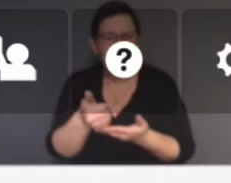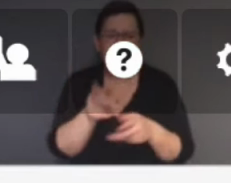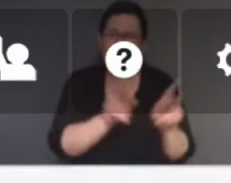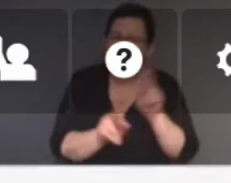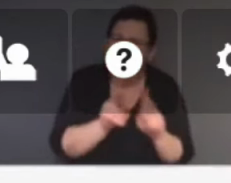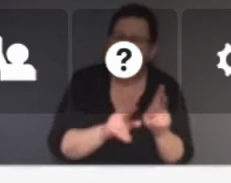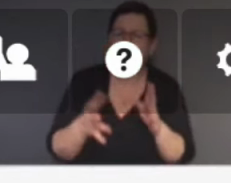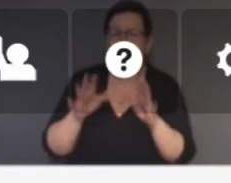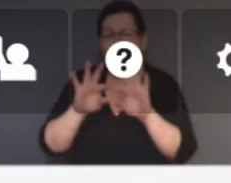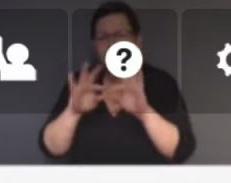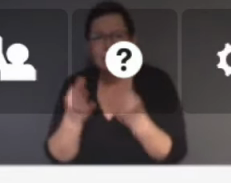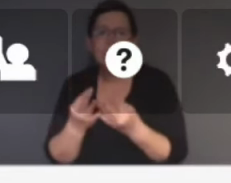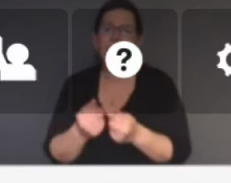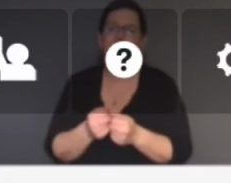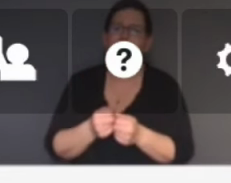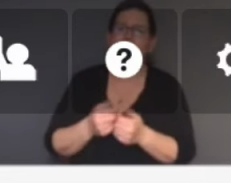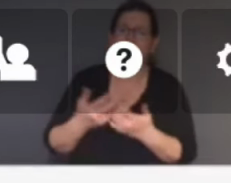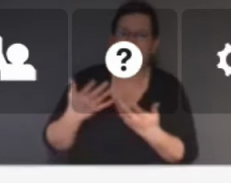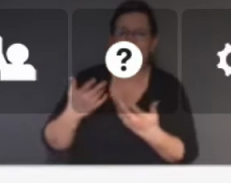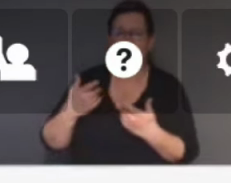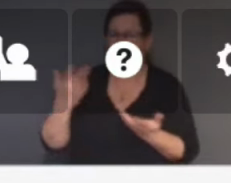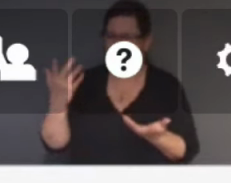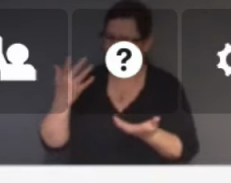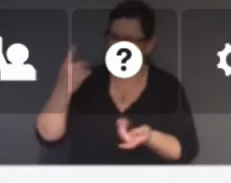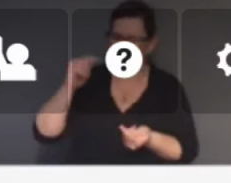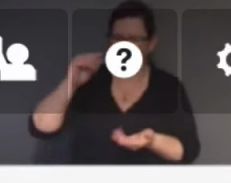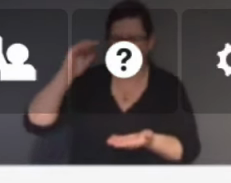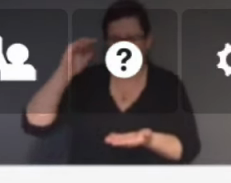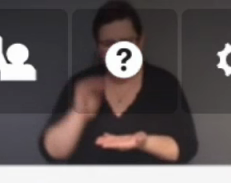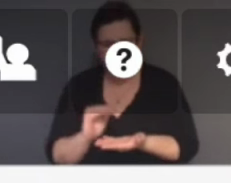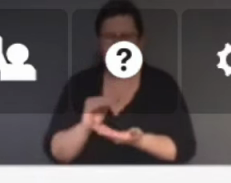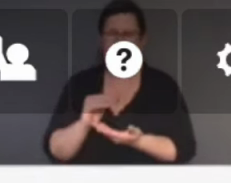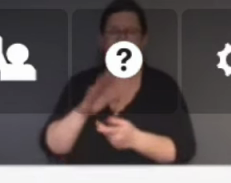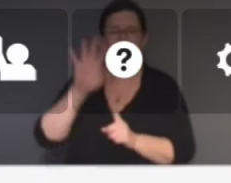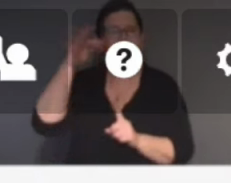of Alberta, Saskatchewan, Manitoba, and Ontario.